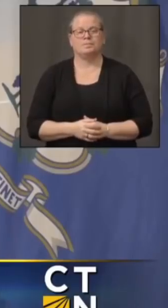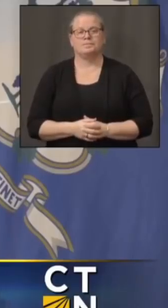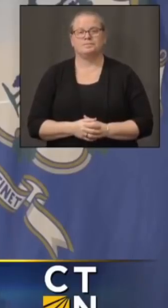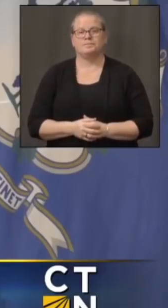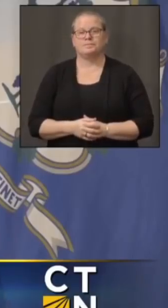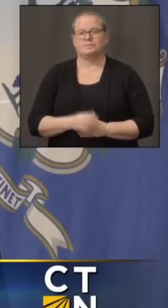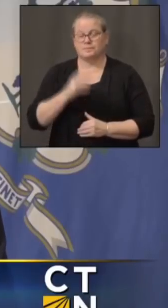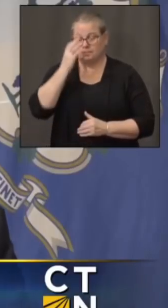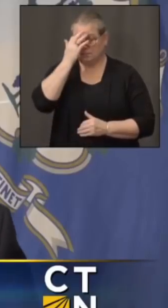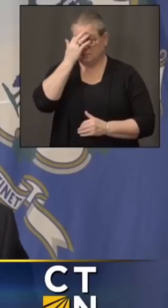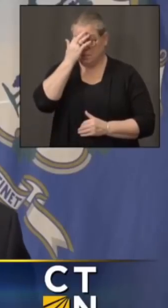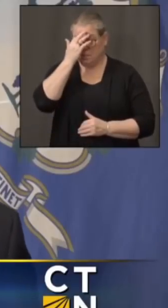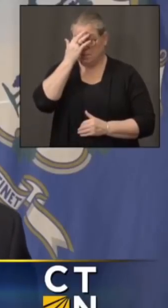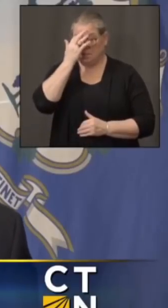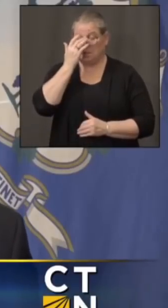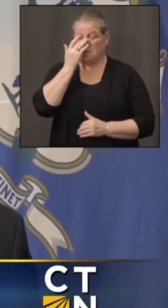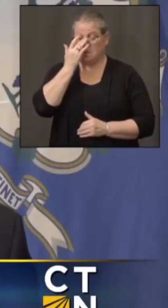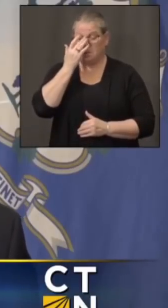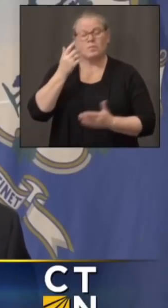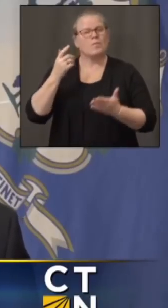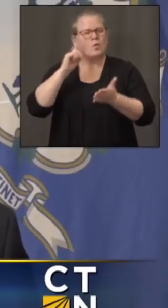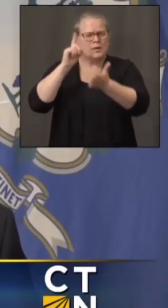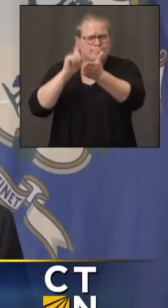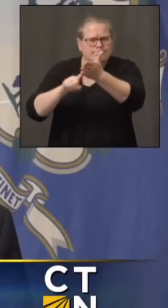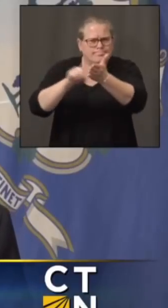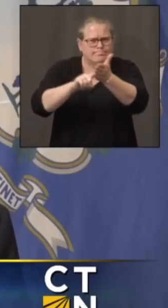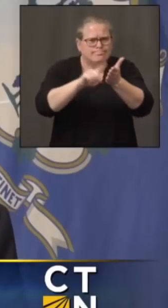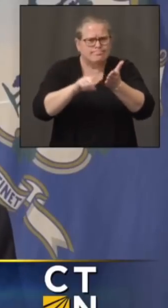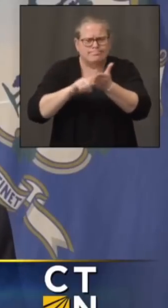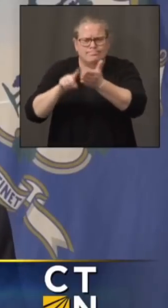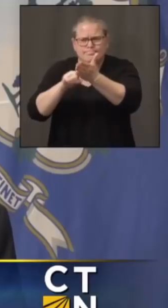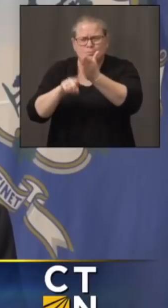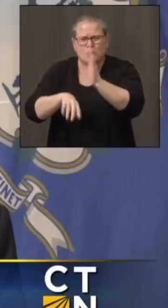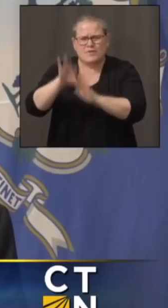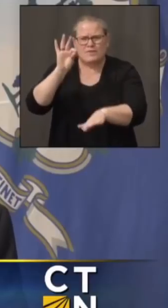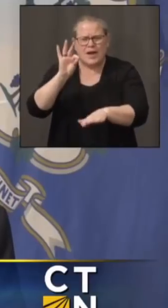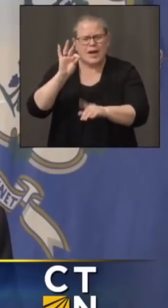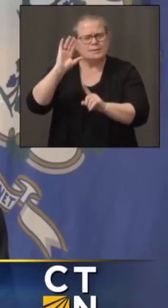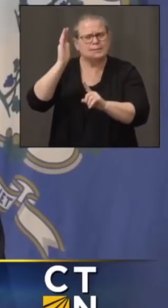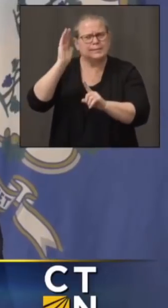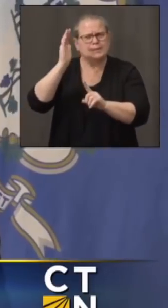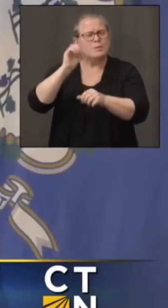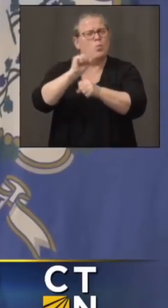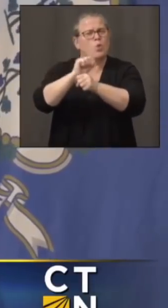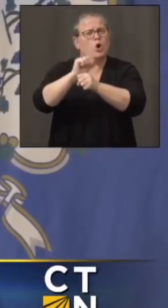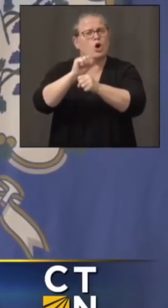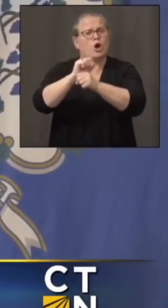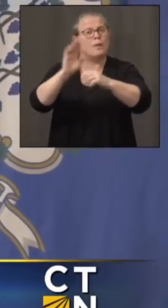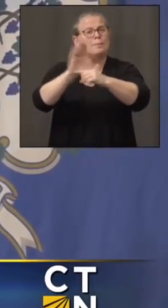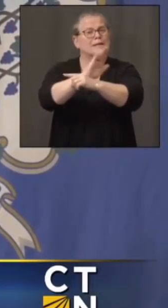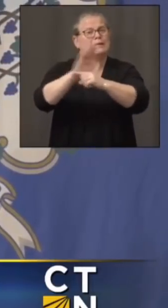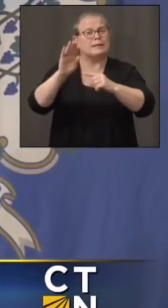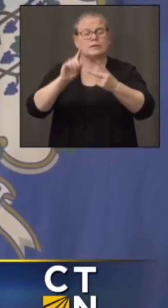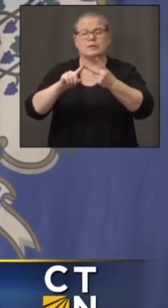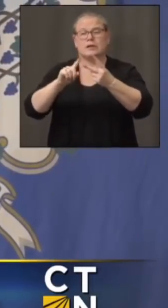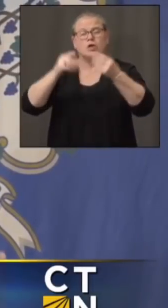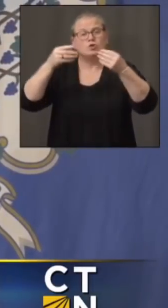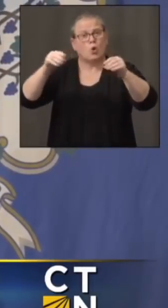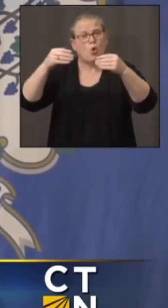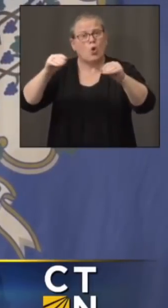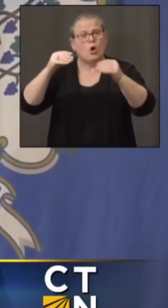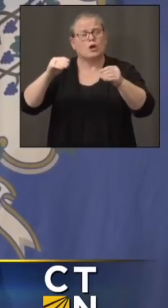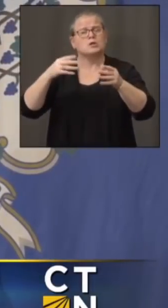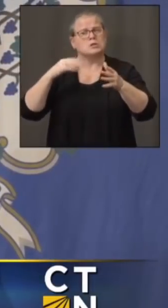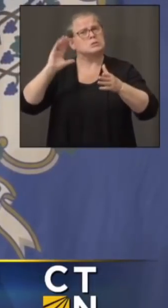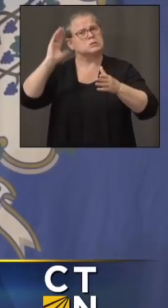workplace, stores, we can manage those and keep them open safely. Although I am hearing stories about some